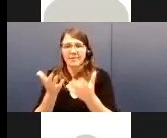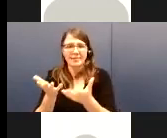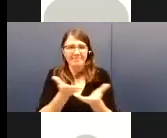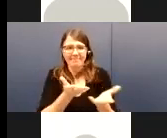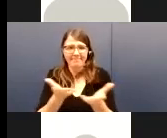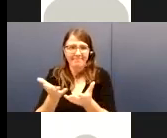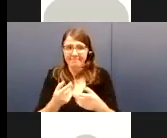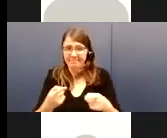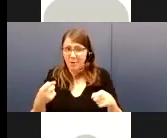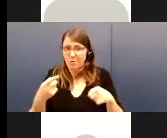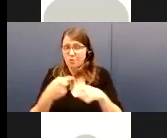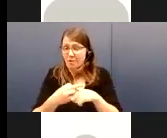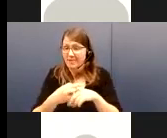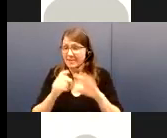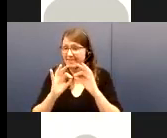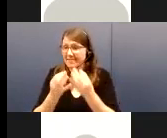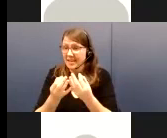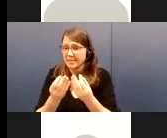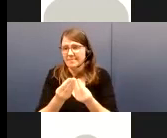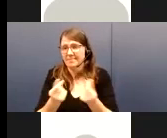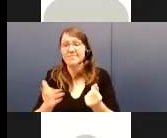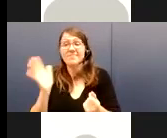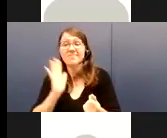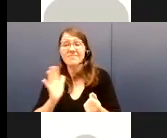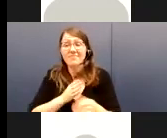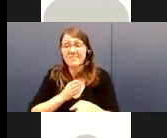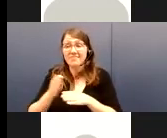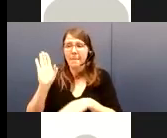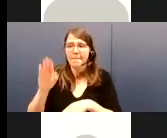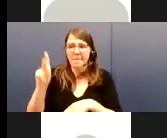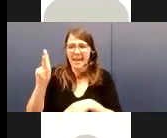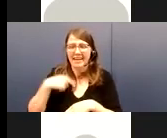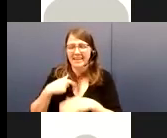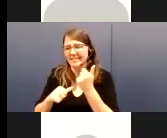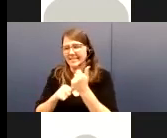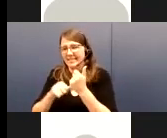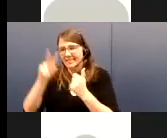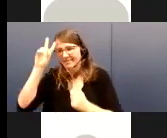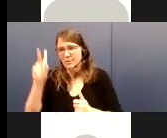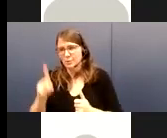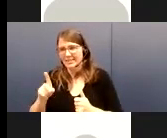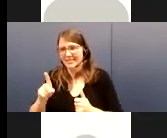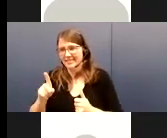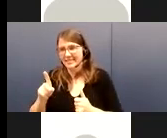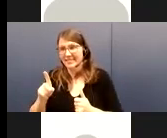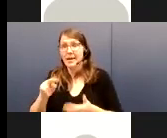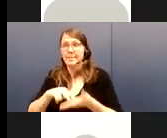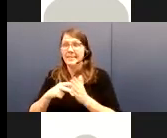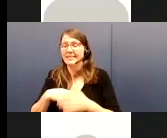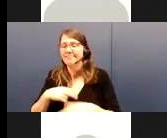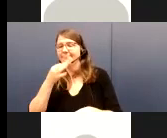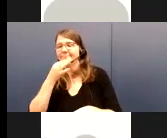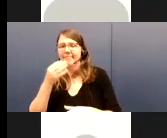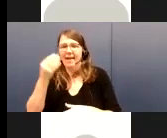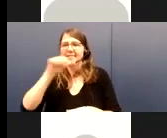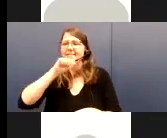from a career as in banking, and I was assistant vice president. So happy with numbers. I work really well with numbers, quite happy in that